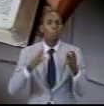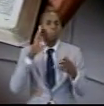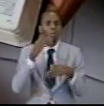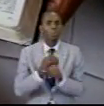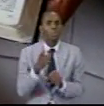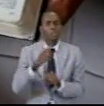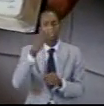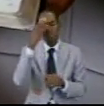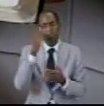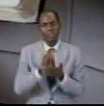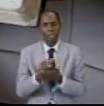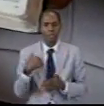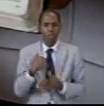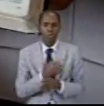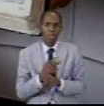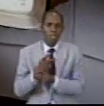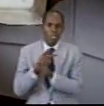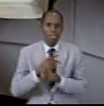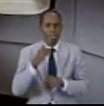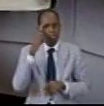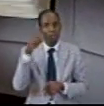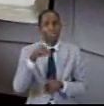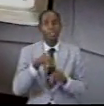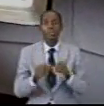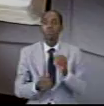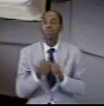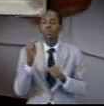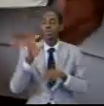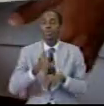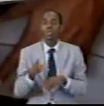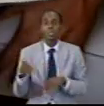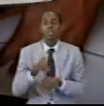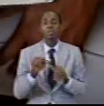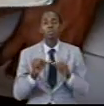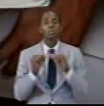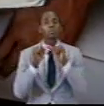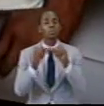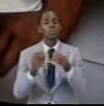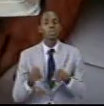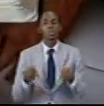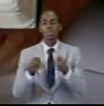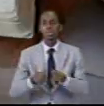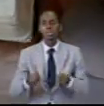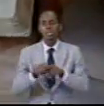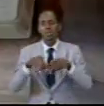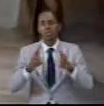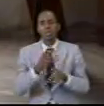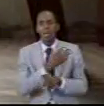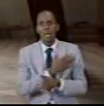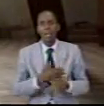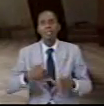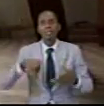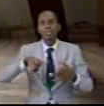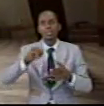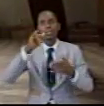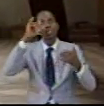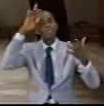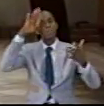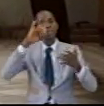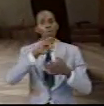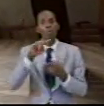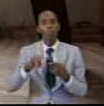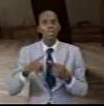that we care for them? But you know, most churches, they continue the way they have always been. And they expect that when